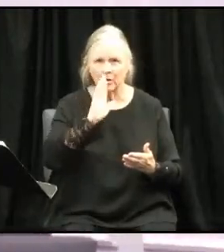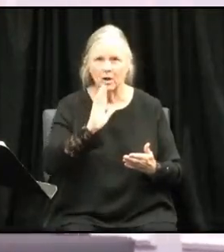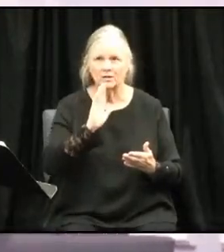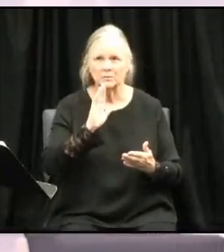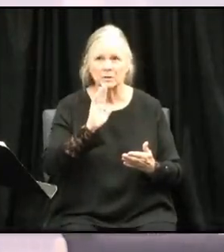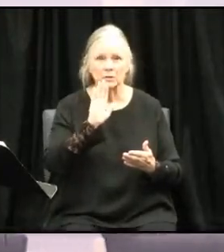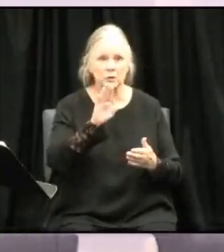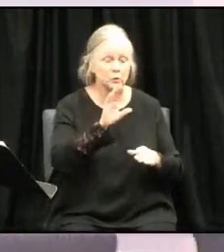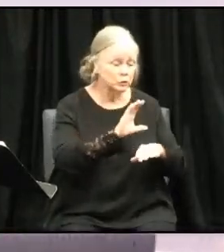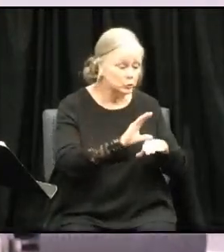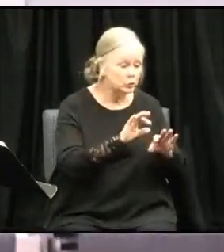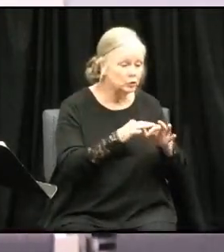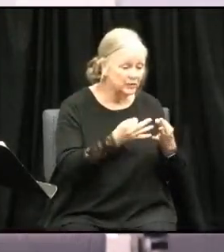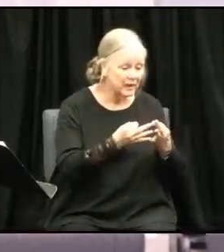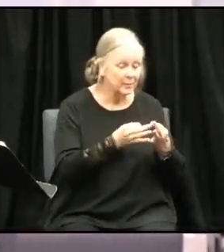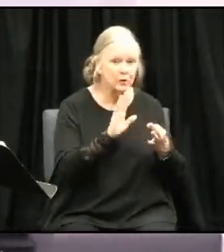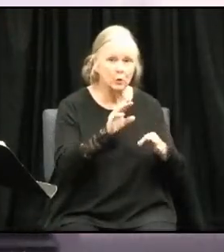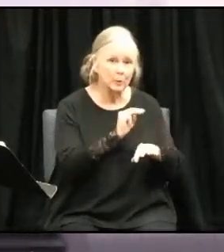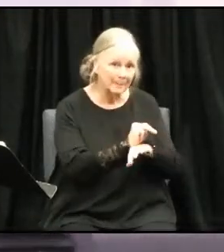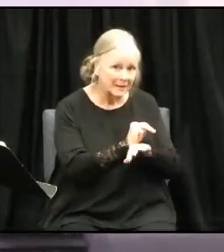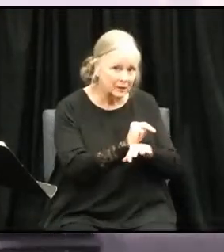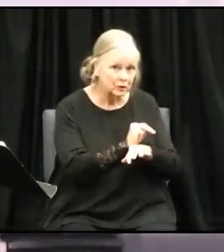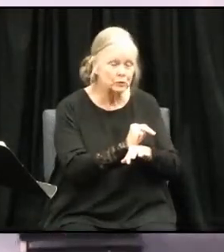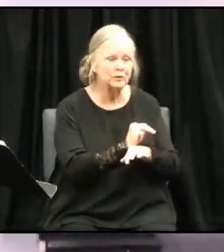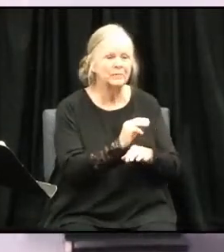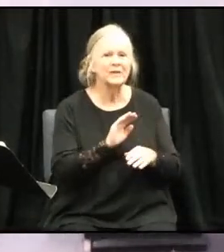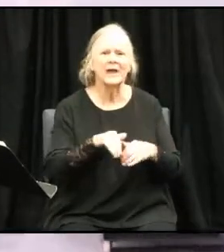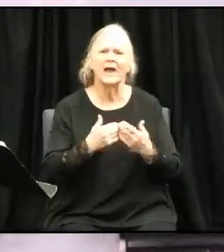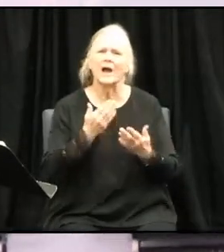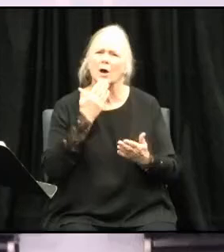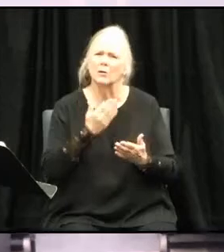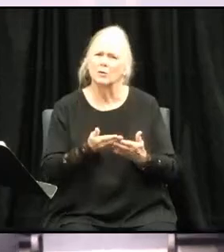ministry, how good God is and how good He's been.